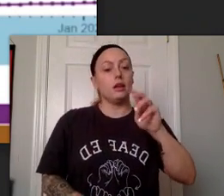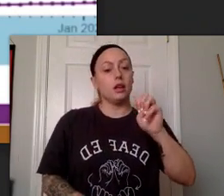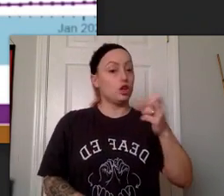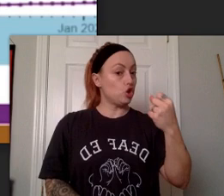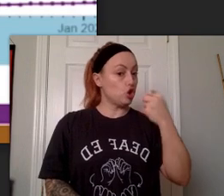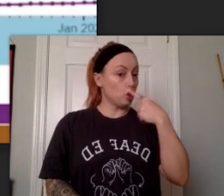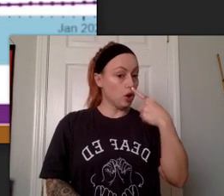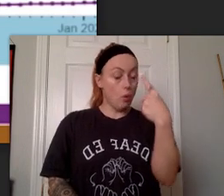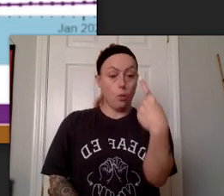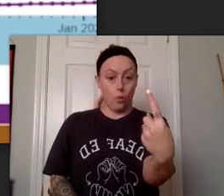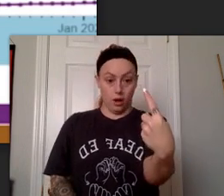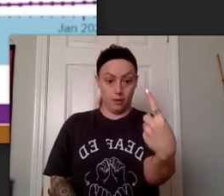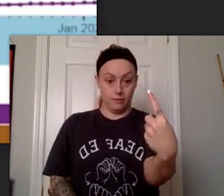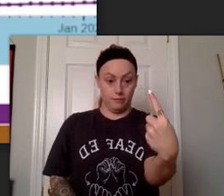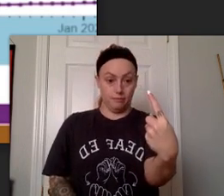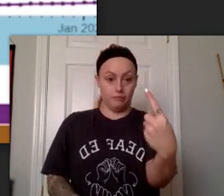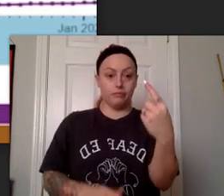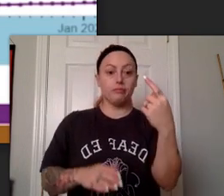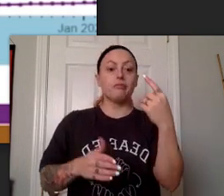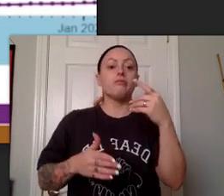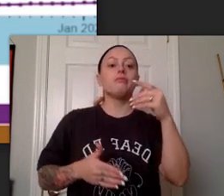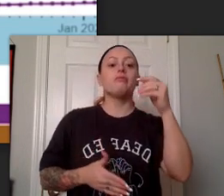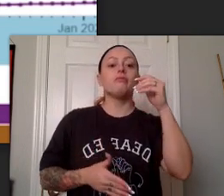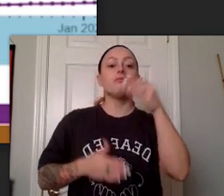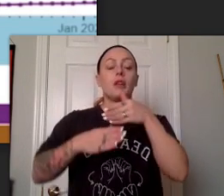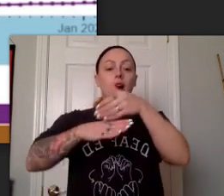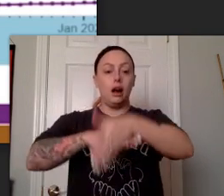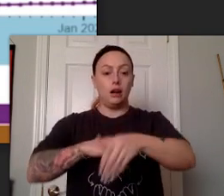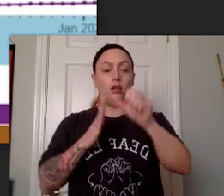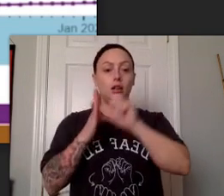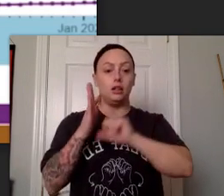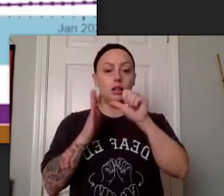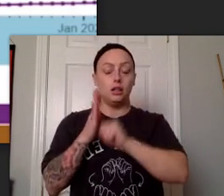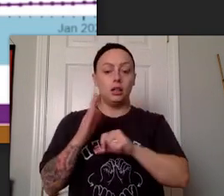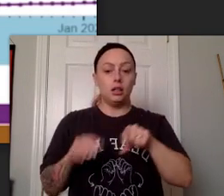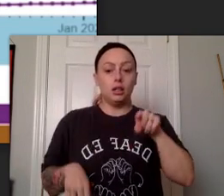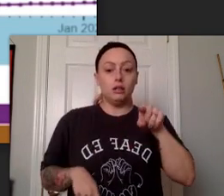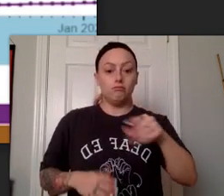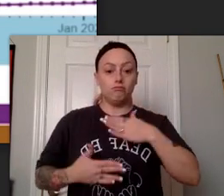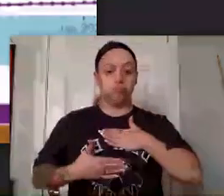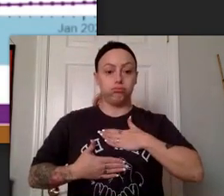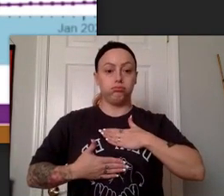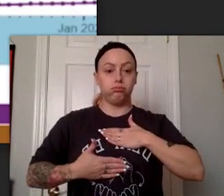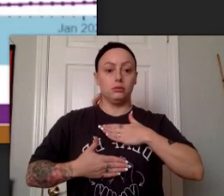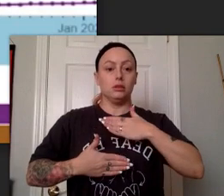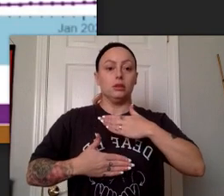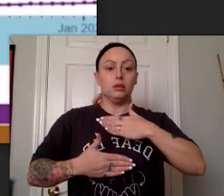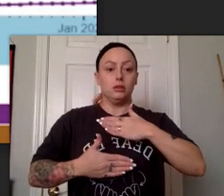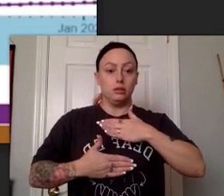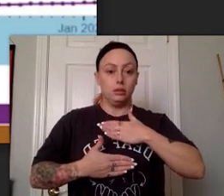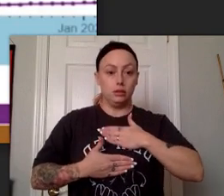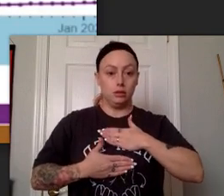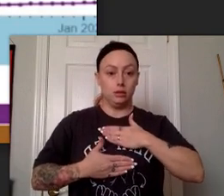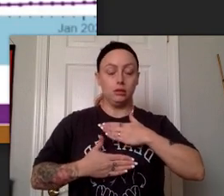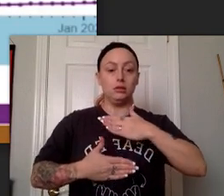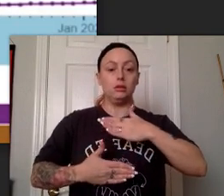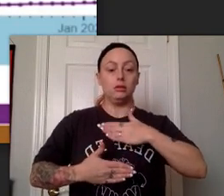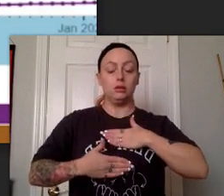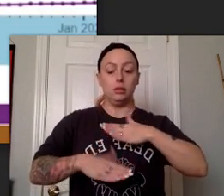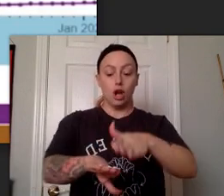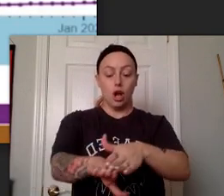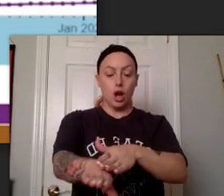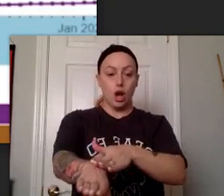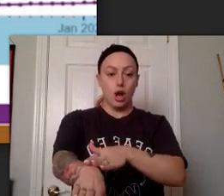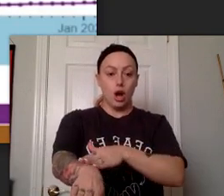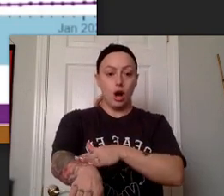of those pills after the surgery, and it really slowed down her respiratory system. And she lost consciousness